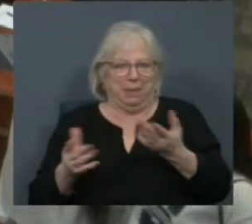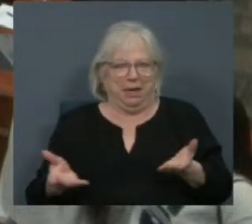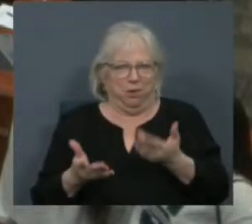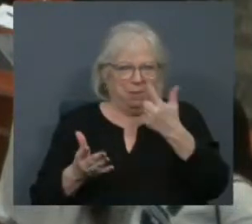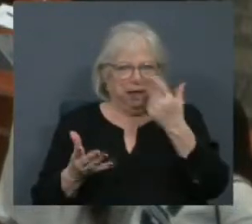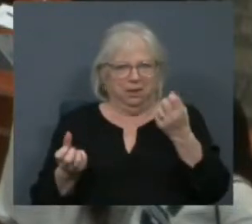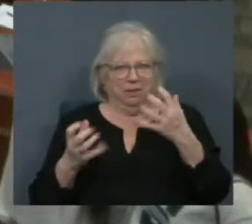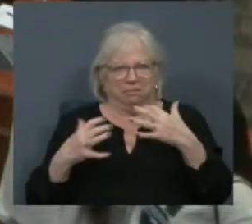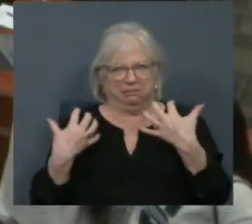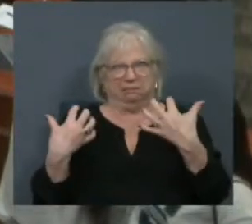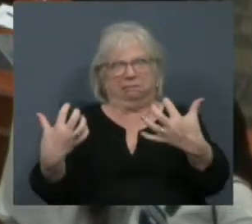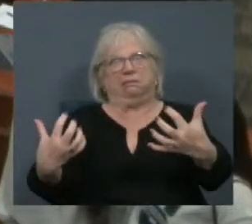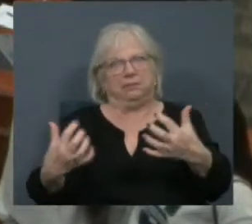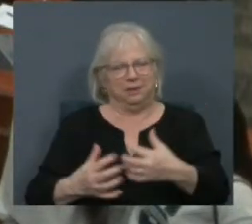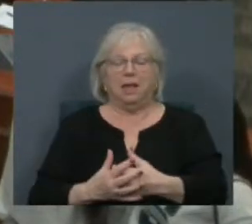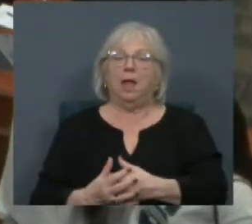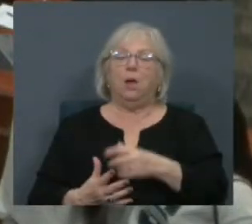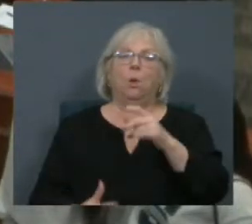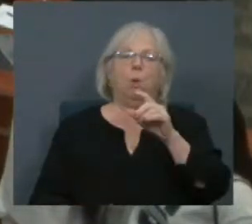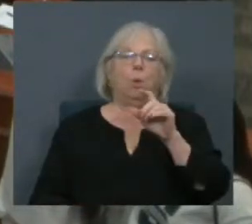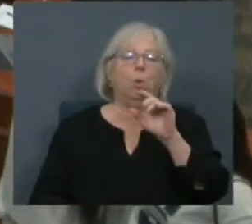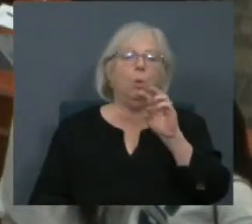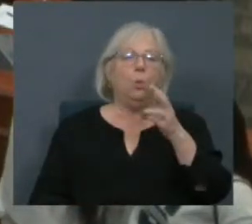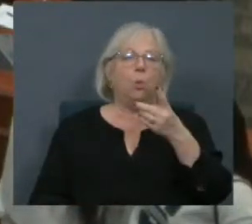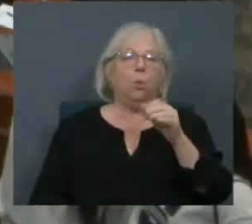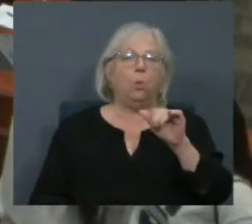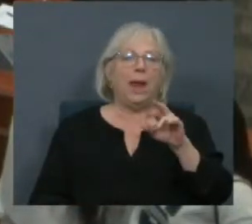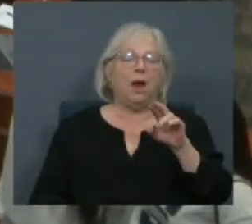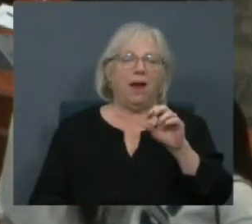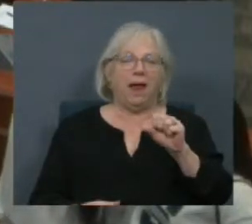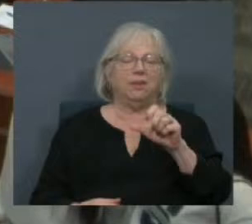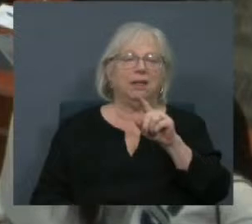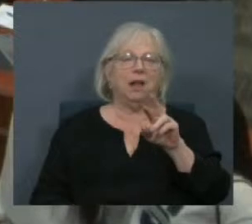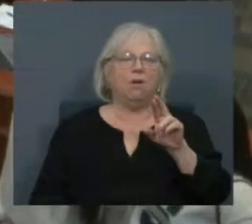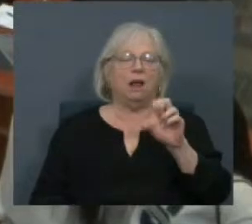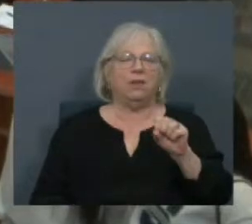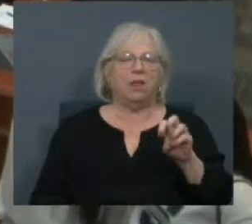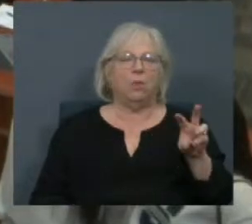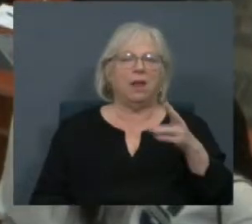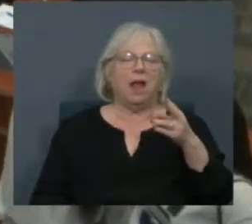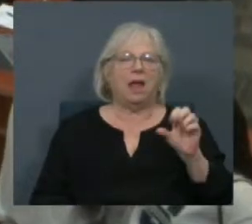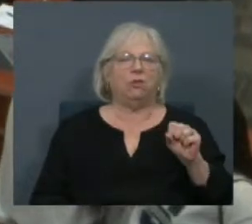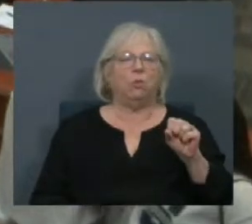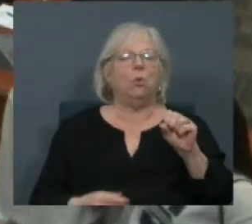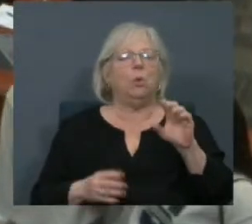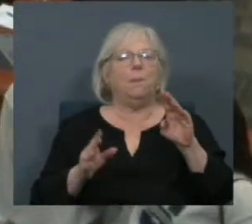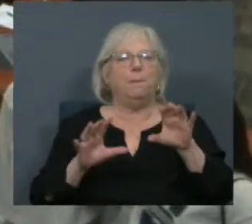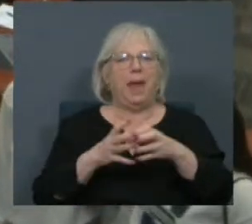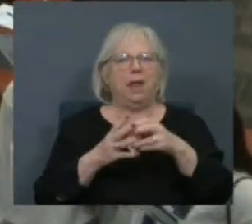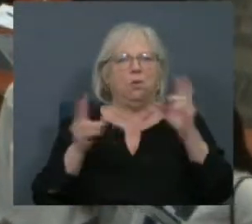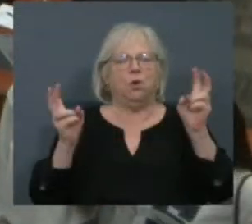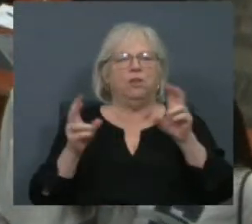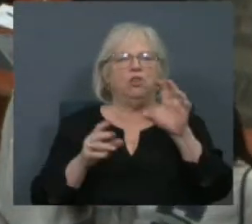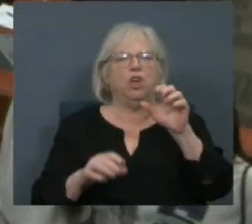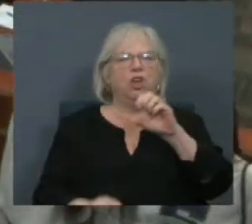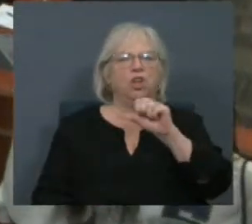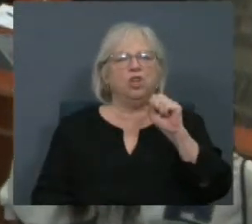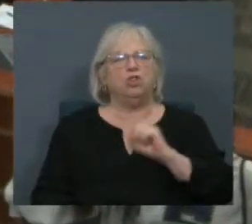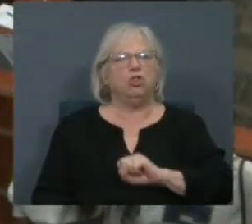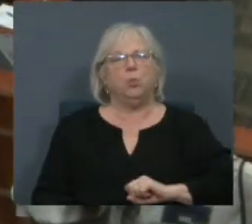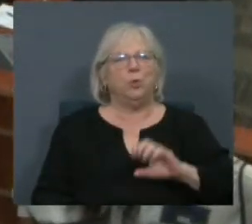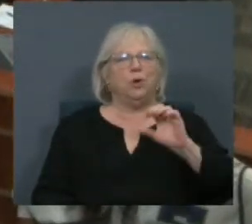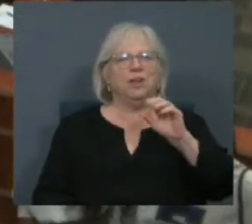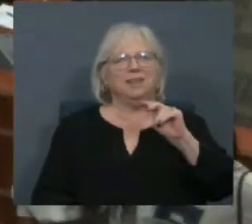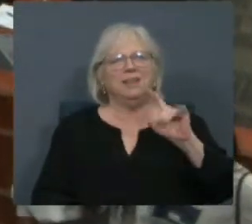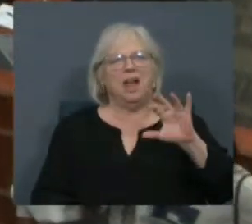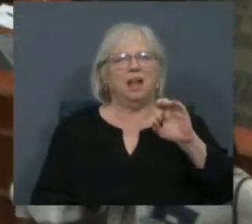room. Whereas the Southwest Little Rock High School Band, known as the Supersonic Storm of Southwest, has